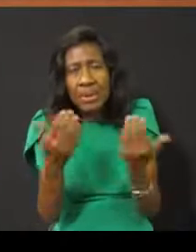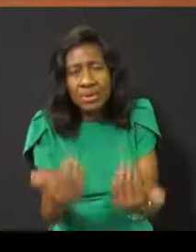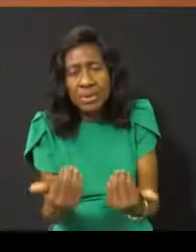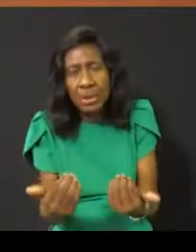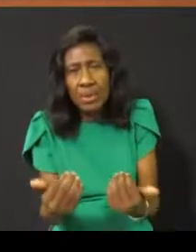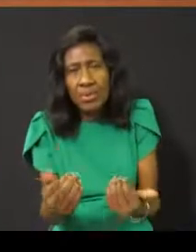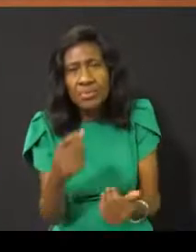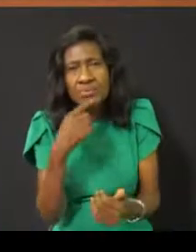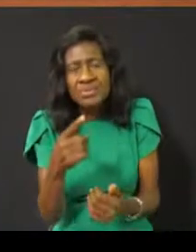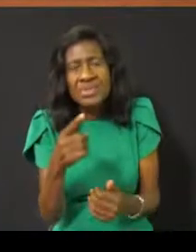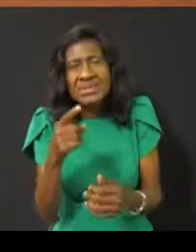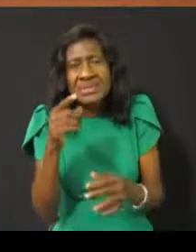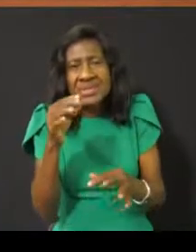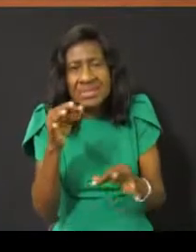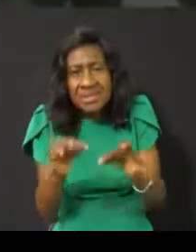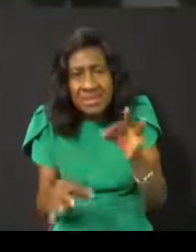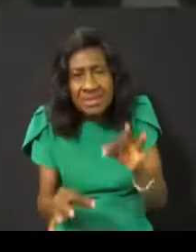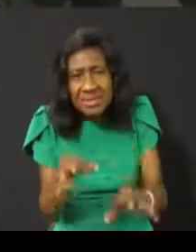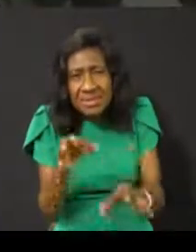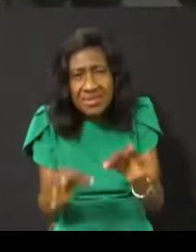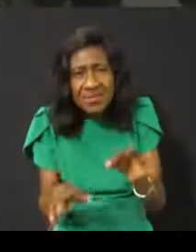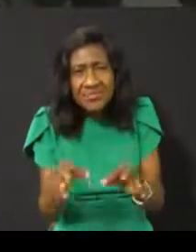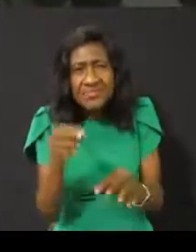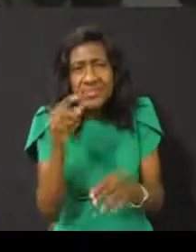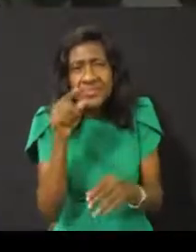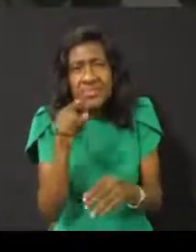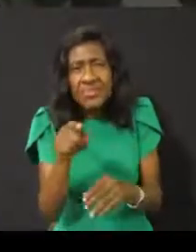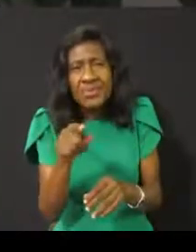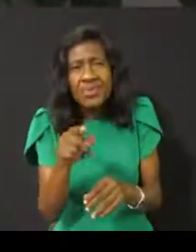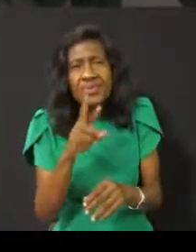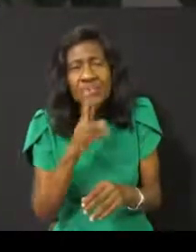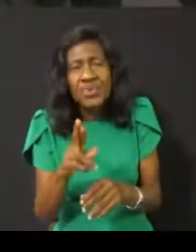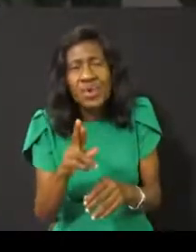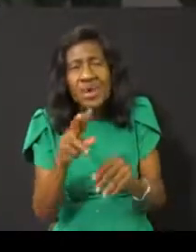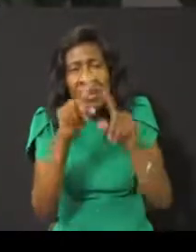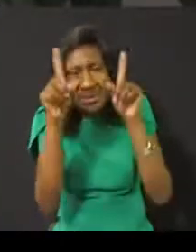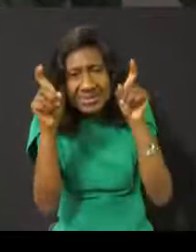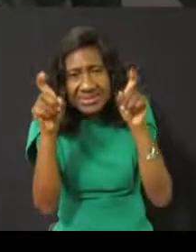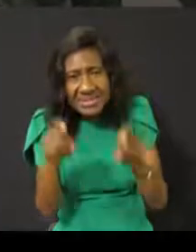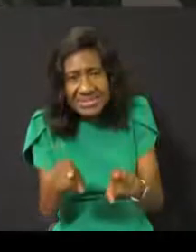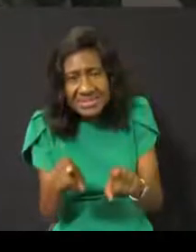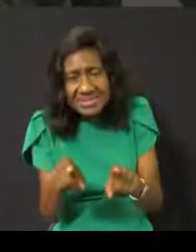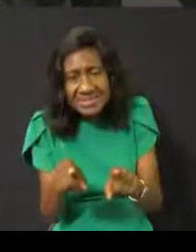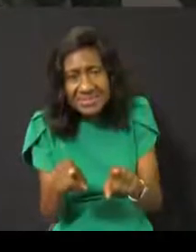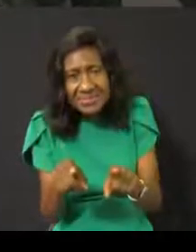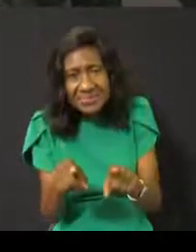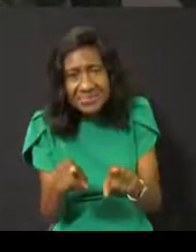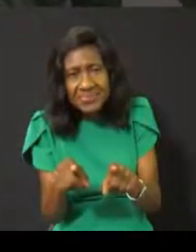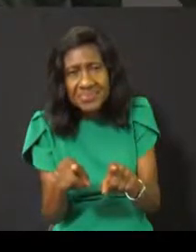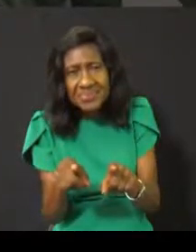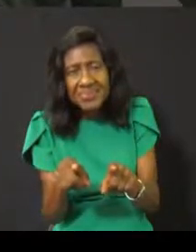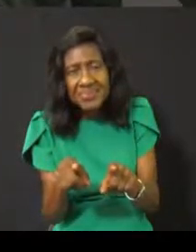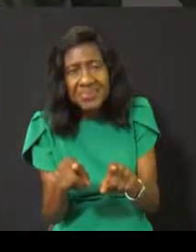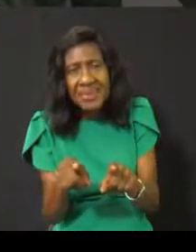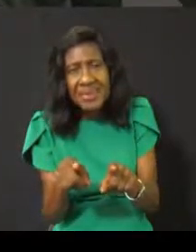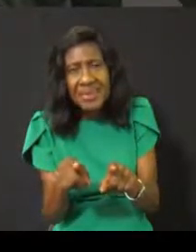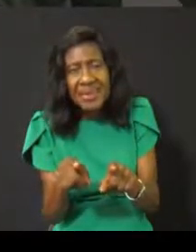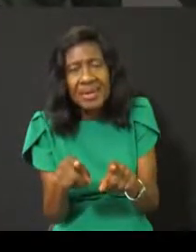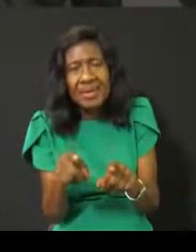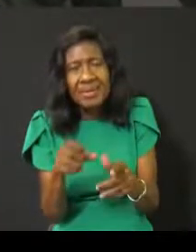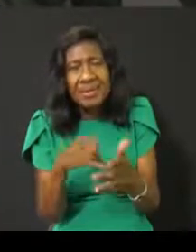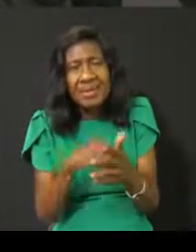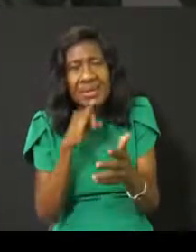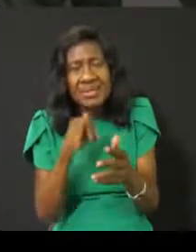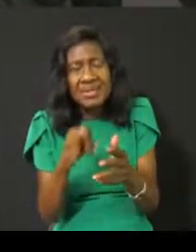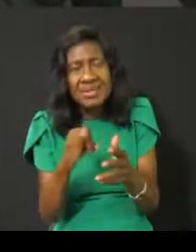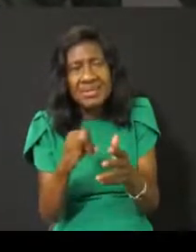if you're able to do really a lot of testing, then you can work on real-time data. And it's